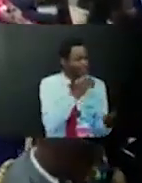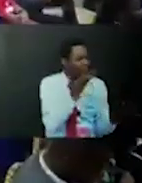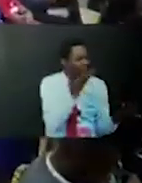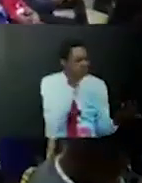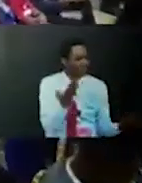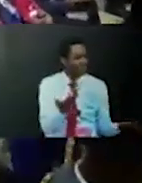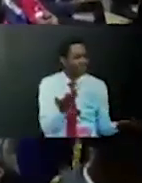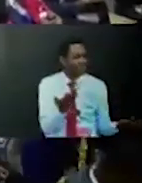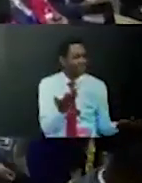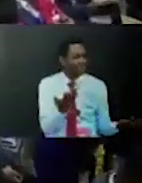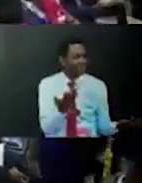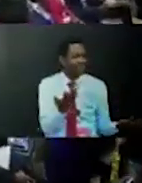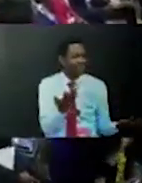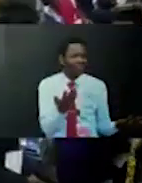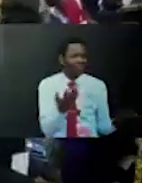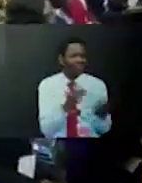Onkasa.